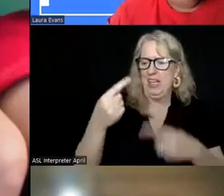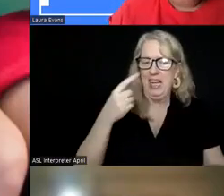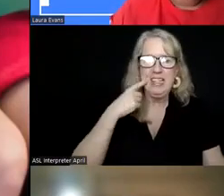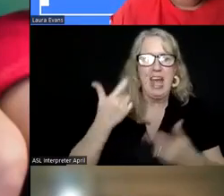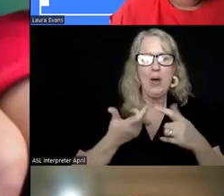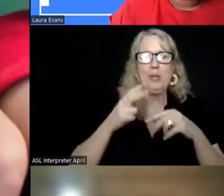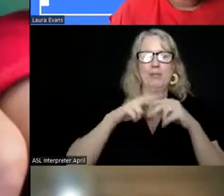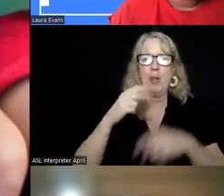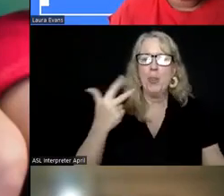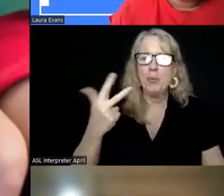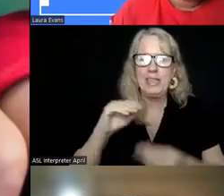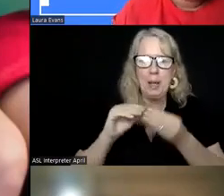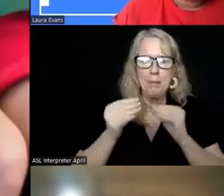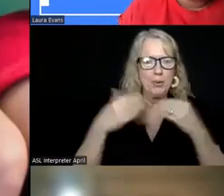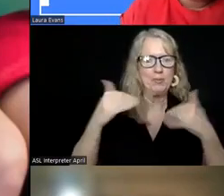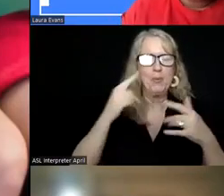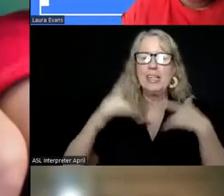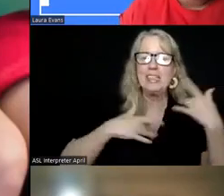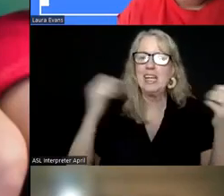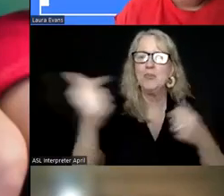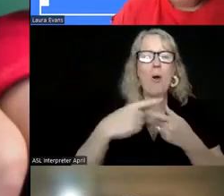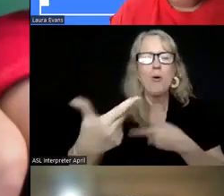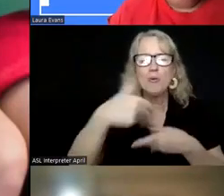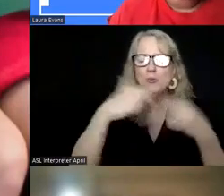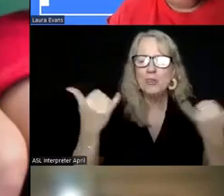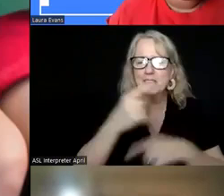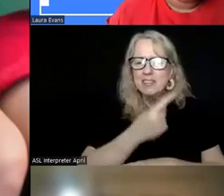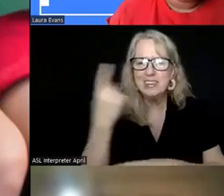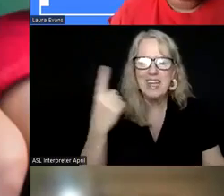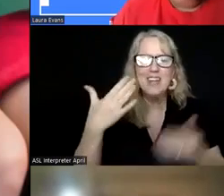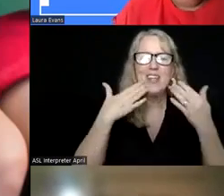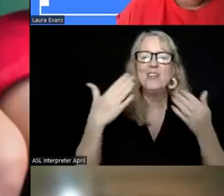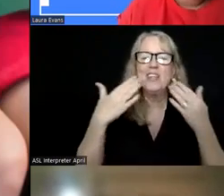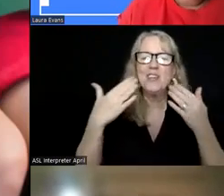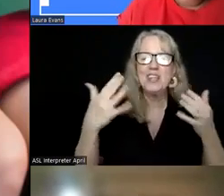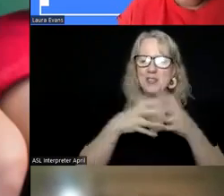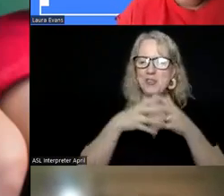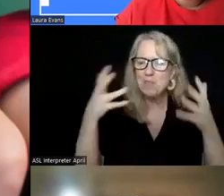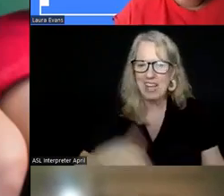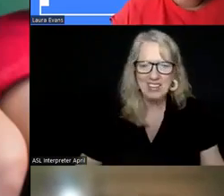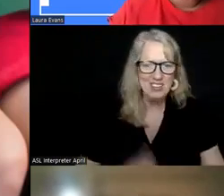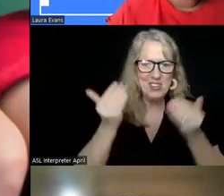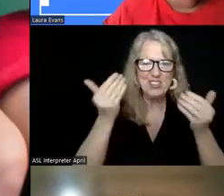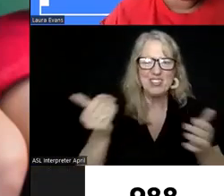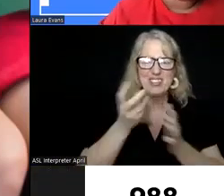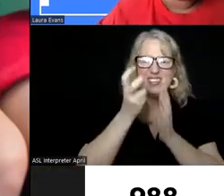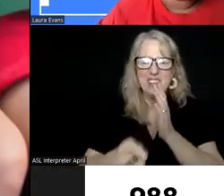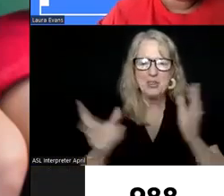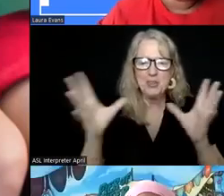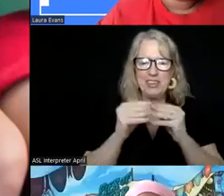number. So very excited that you all are joining us today. Thank you so much for that. Let's get into this jam.